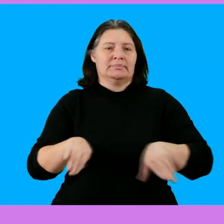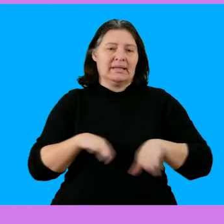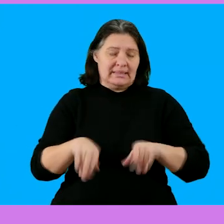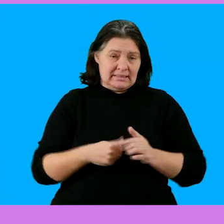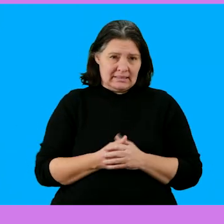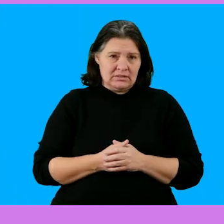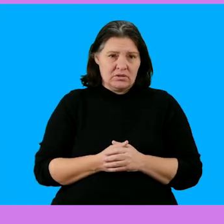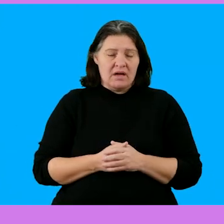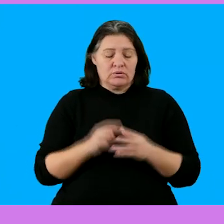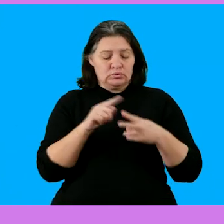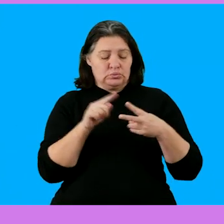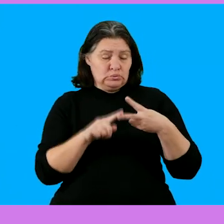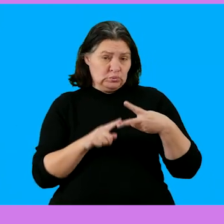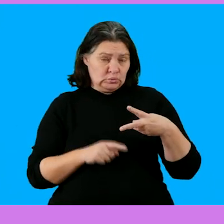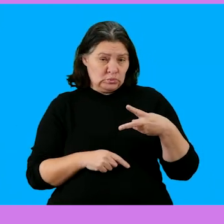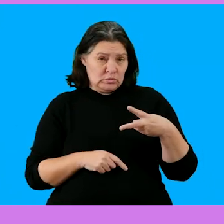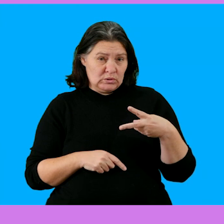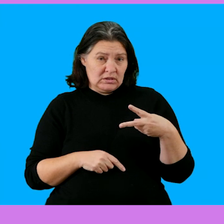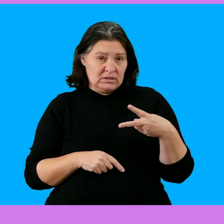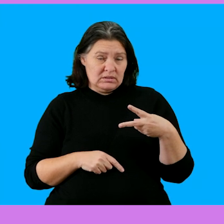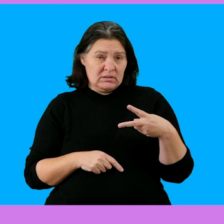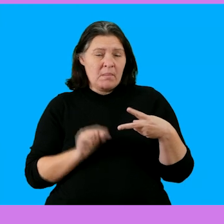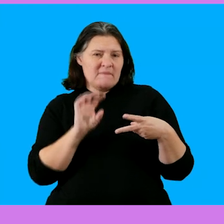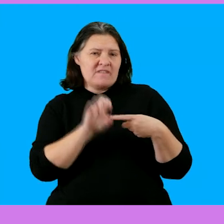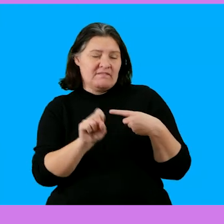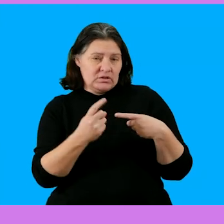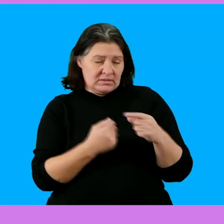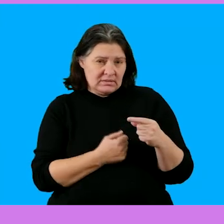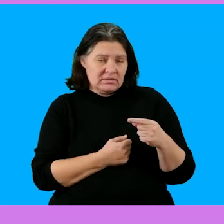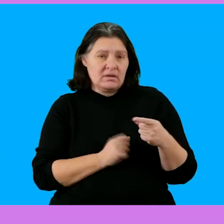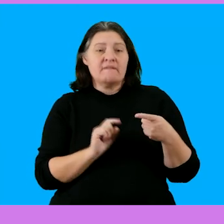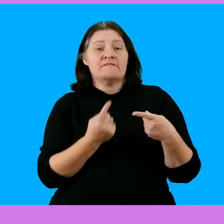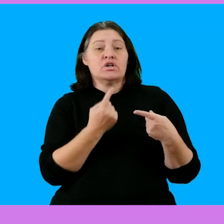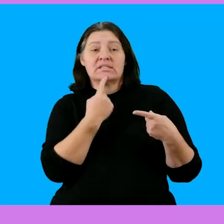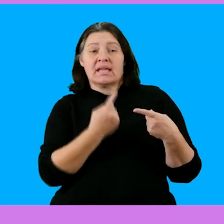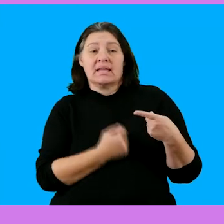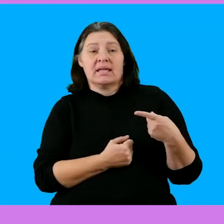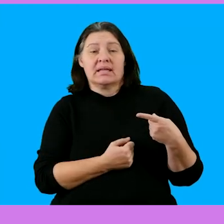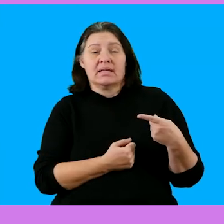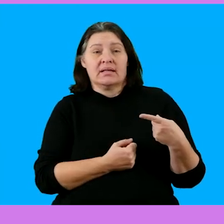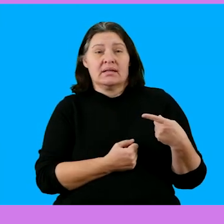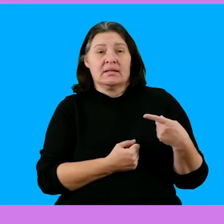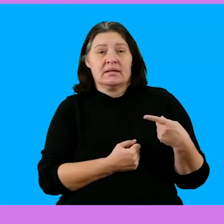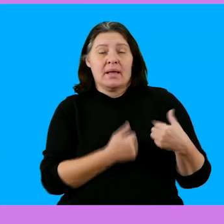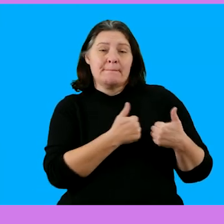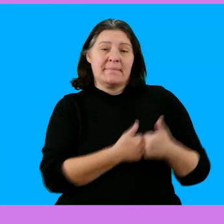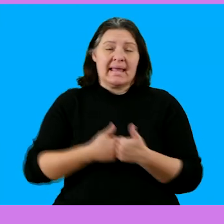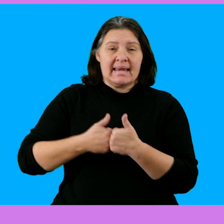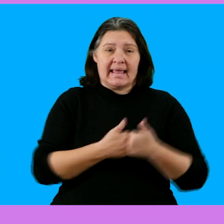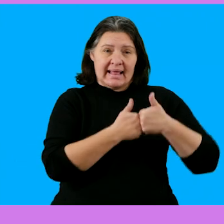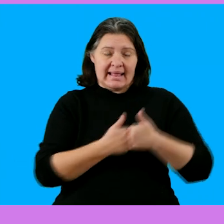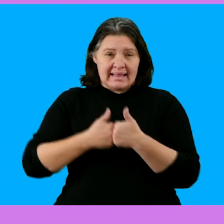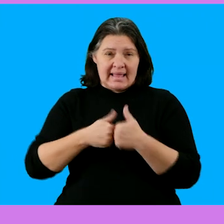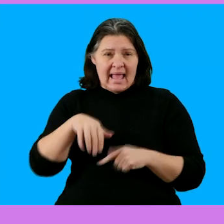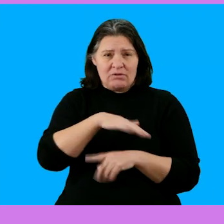pool. Again, we have 2 landmarks that we are referring to, and we need to find them. So first one refers to the